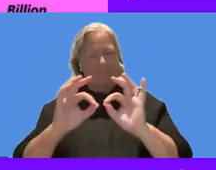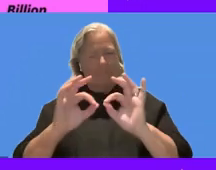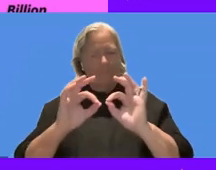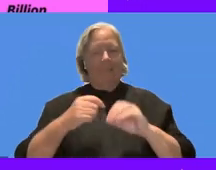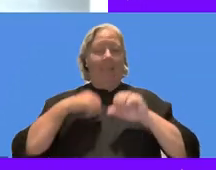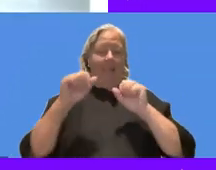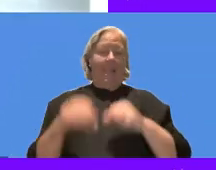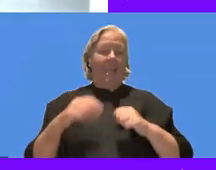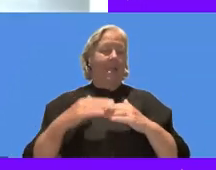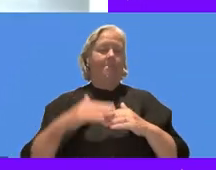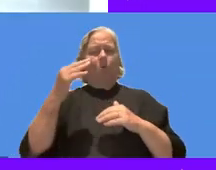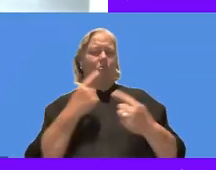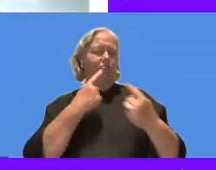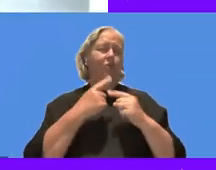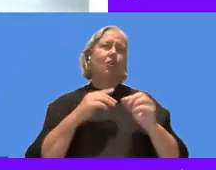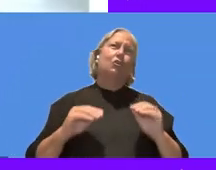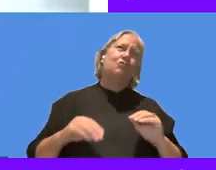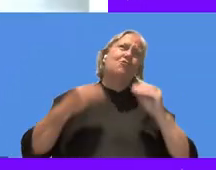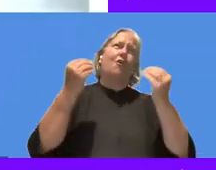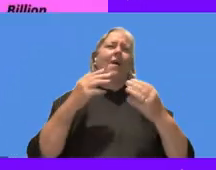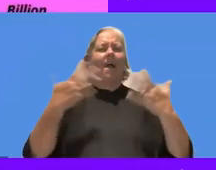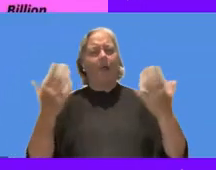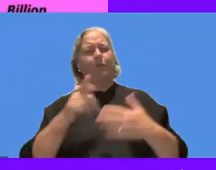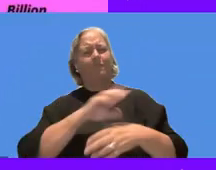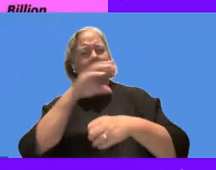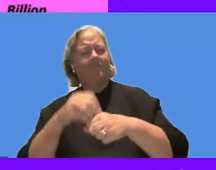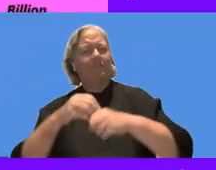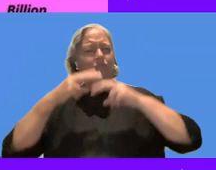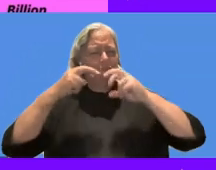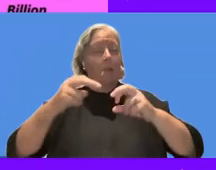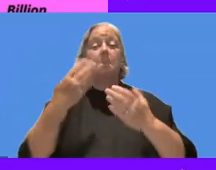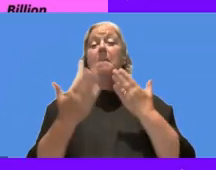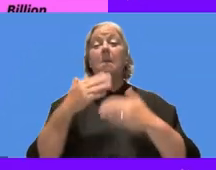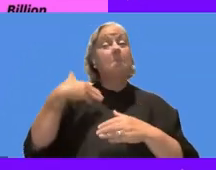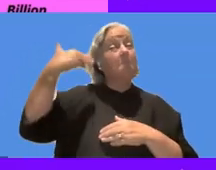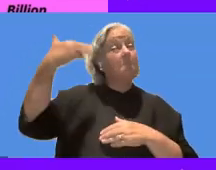young people's voices and research. Maybe watch this space. This might become a series.